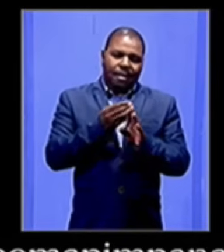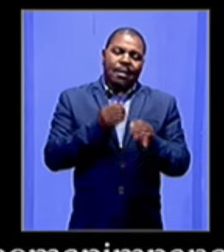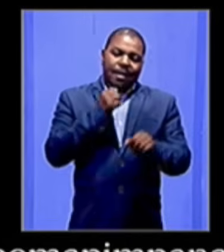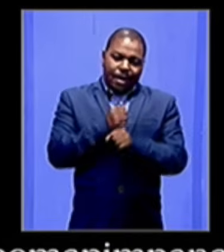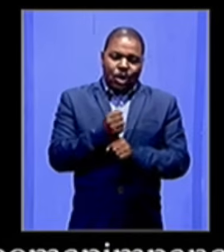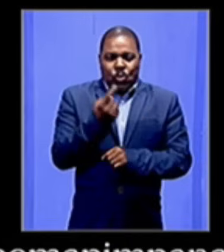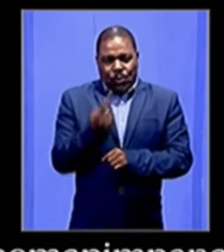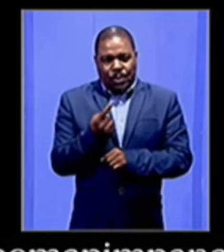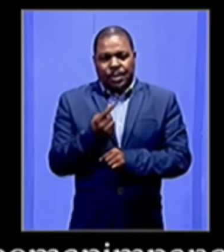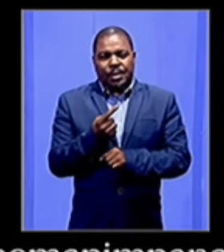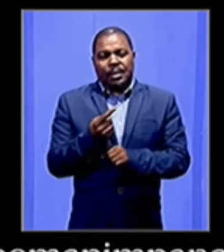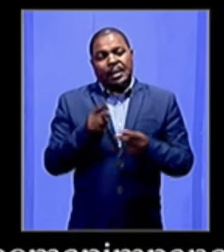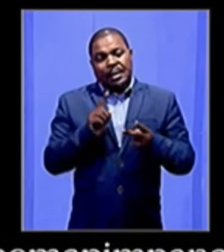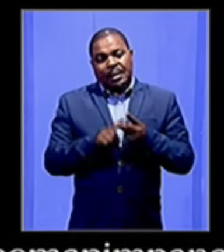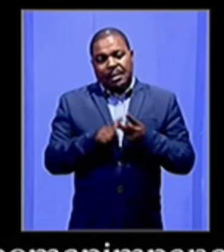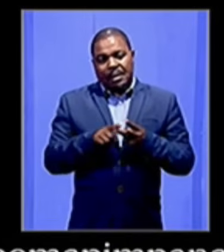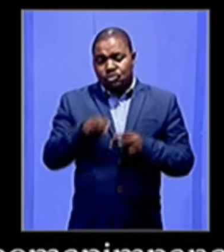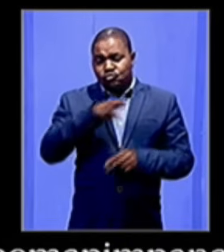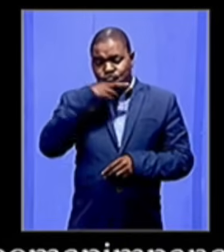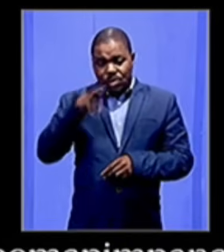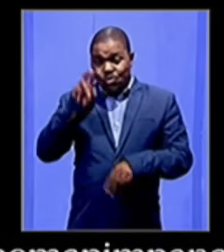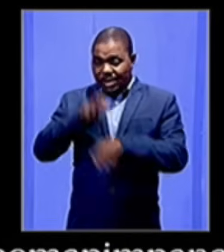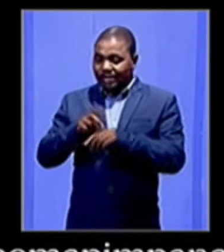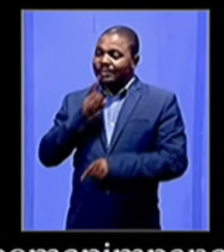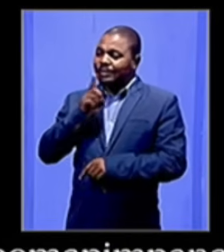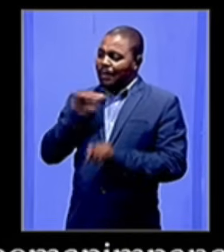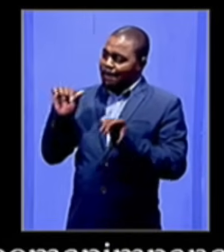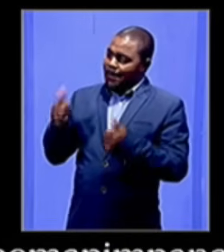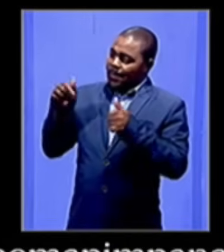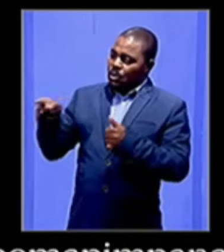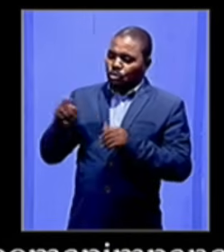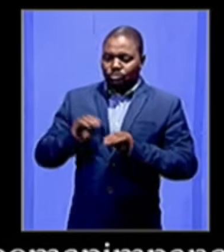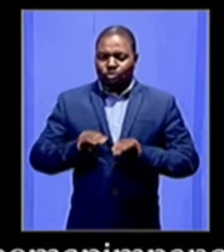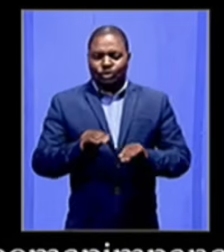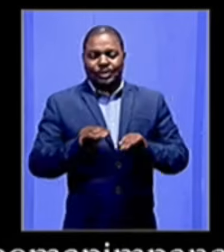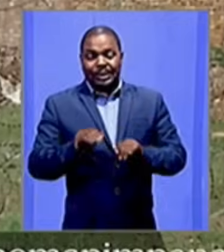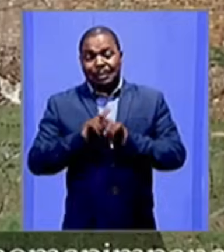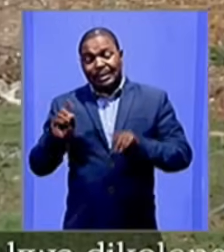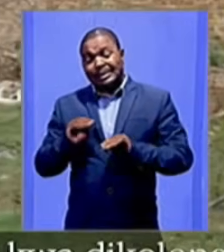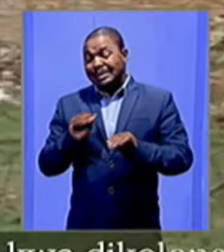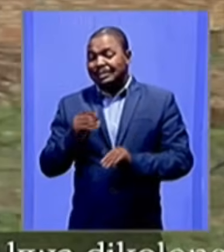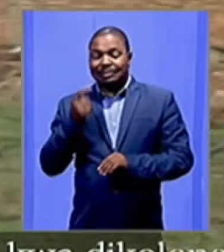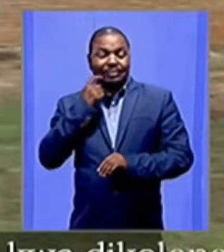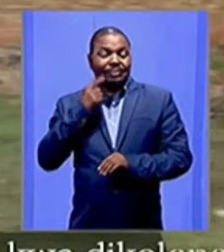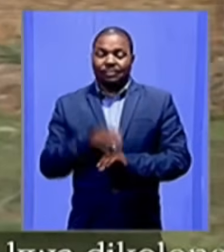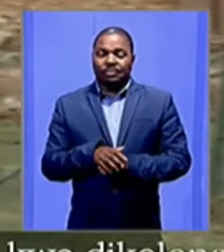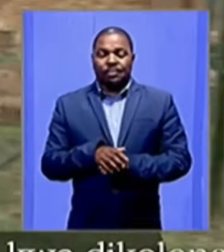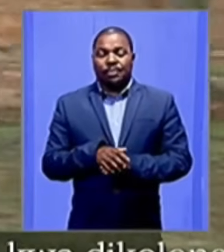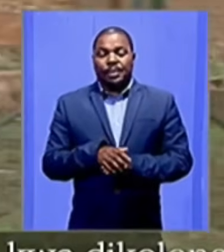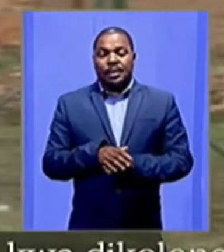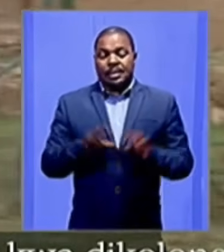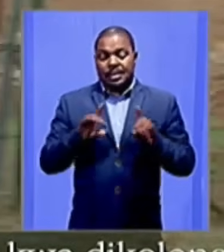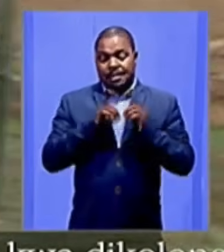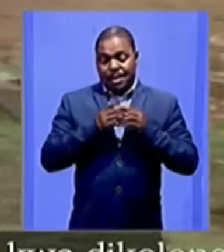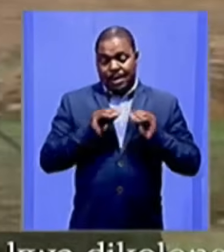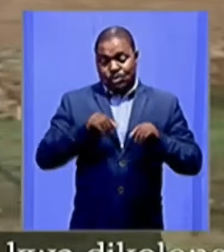And also, that's why we need really good teachers to address such children, which is not an easy task. Gabagare, Lefapha la Thuto